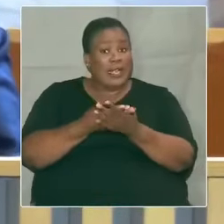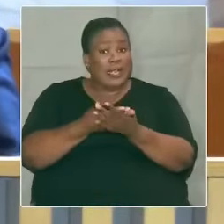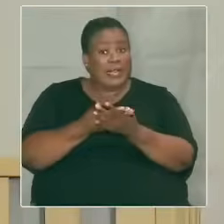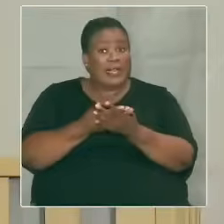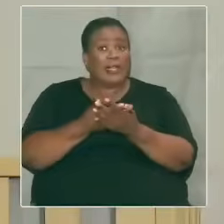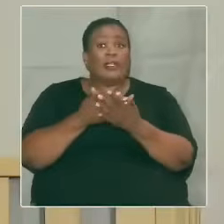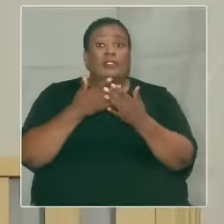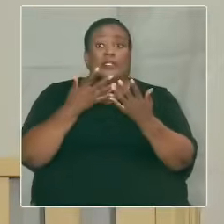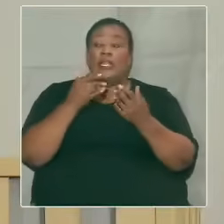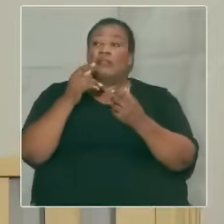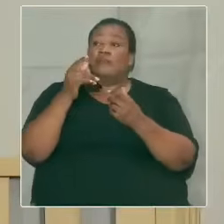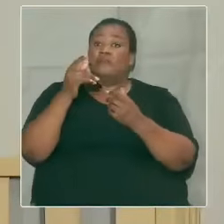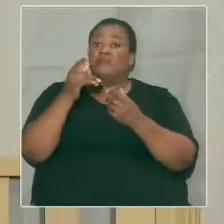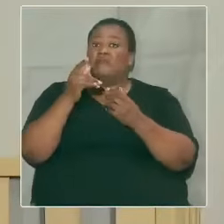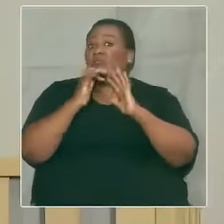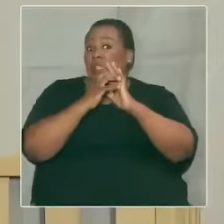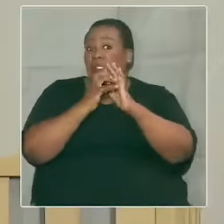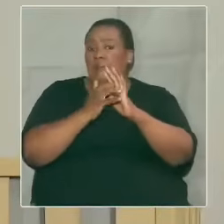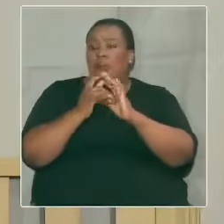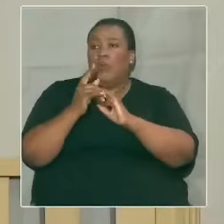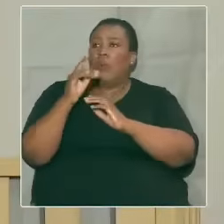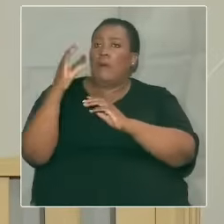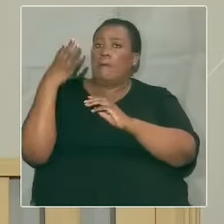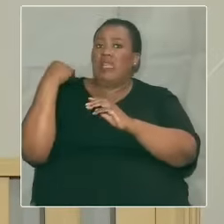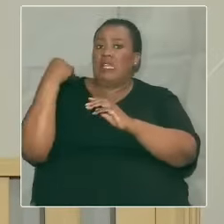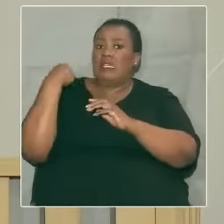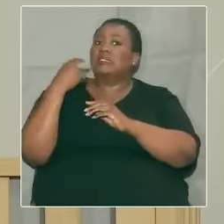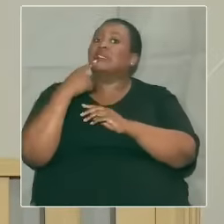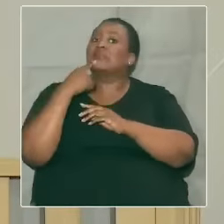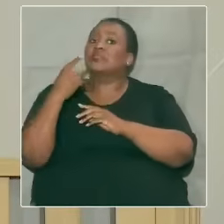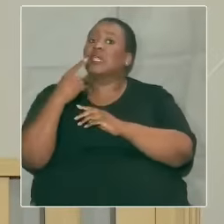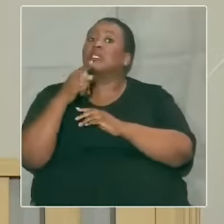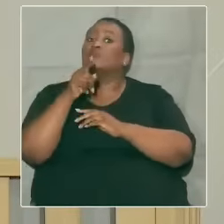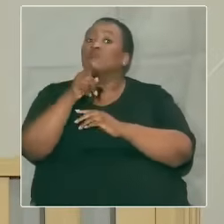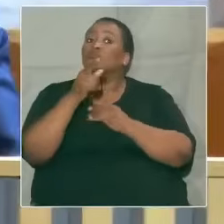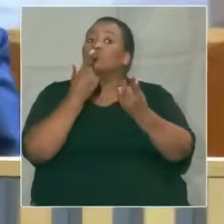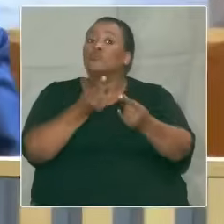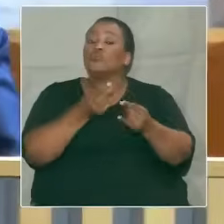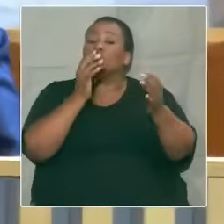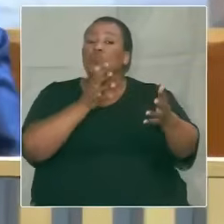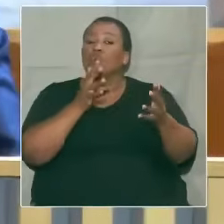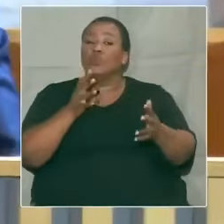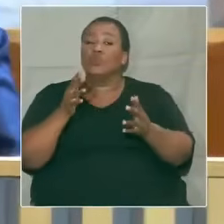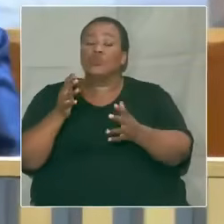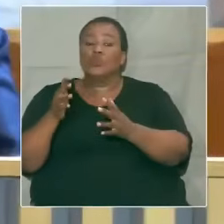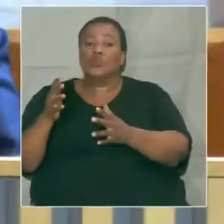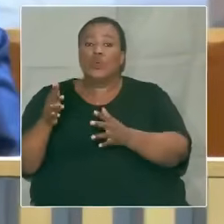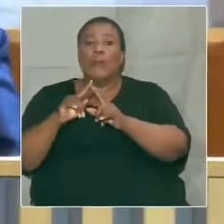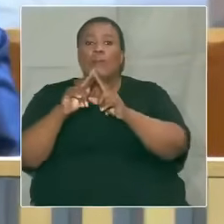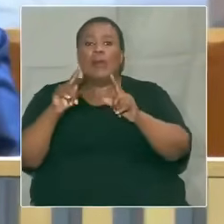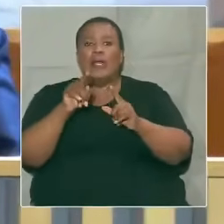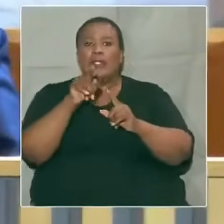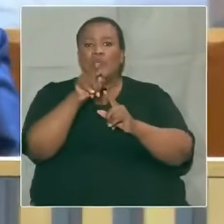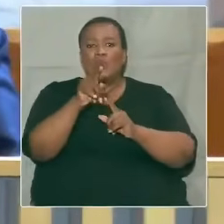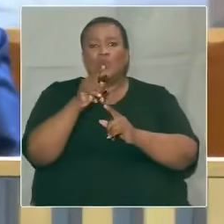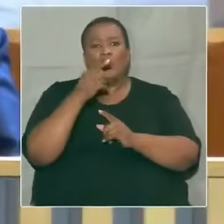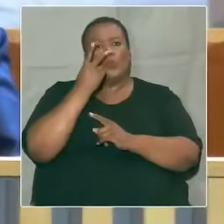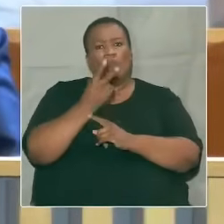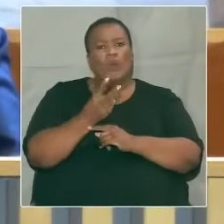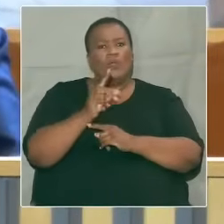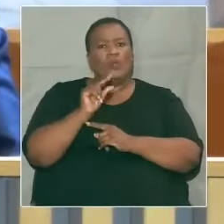disobey an instruction by the minister if that instruction strayed